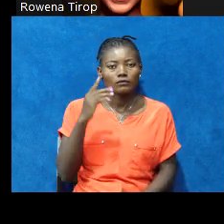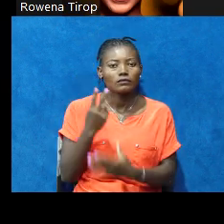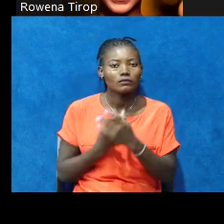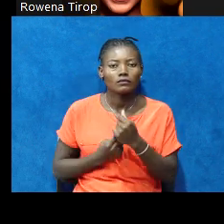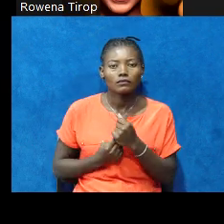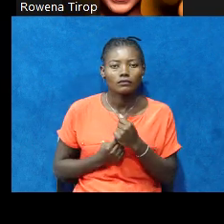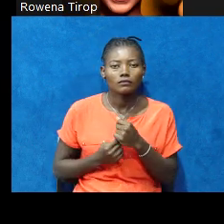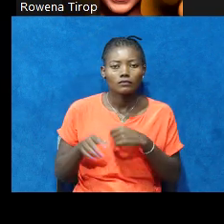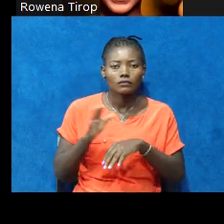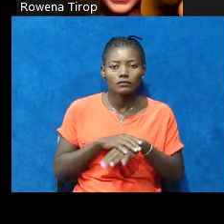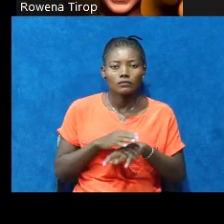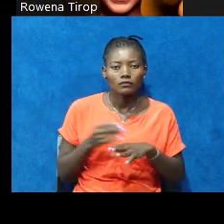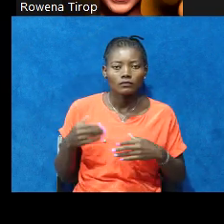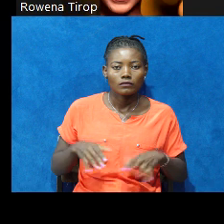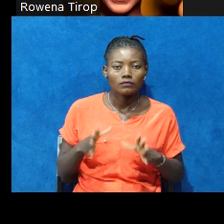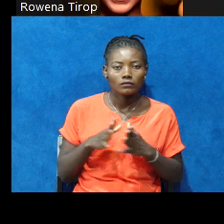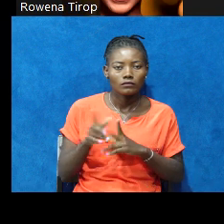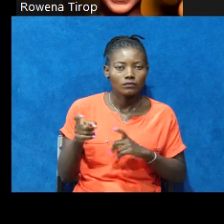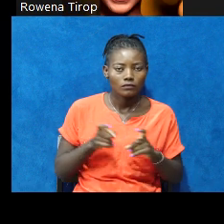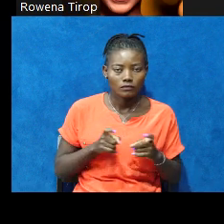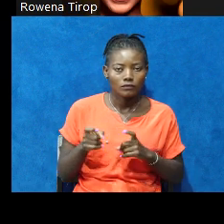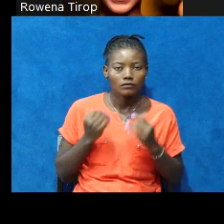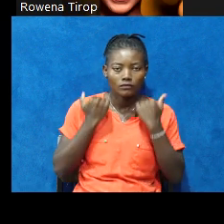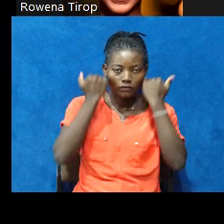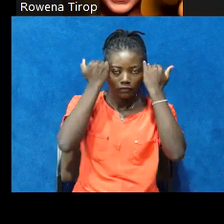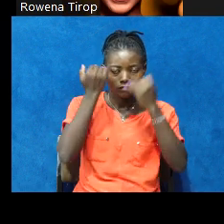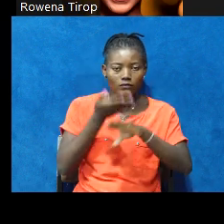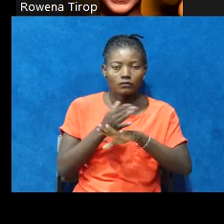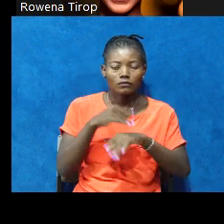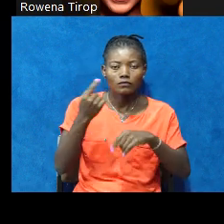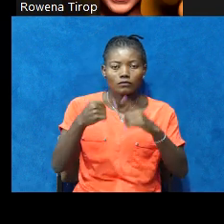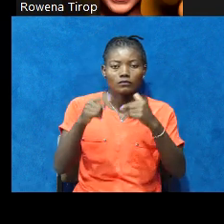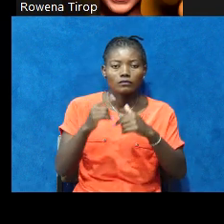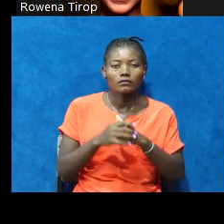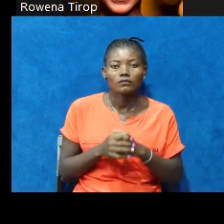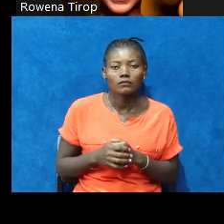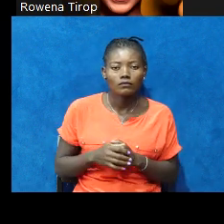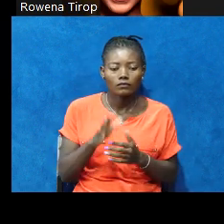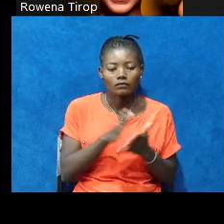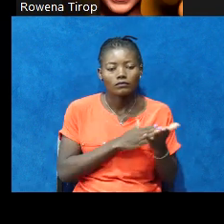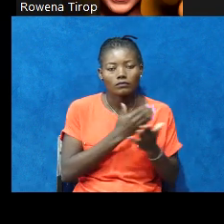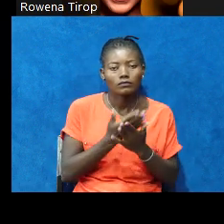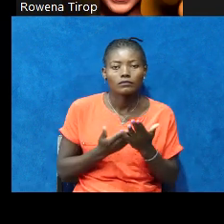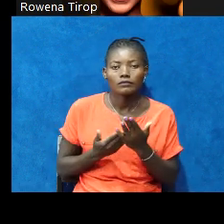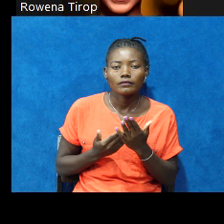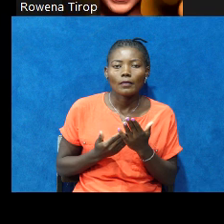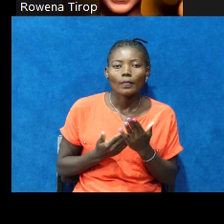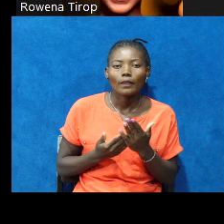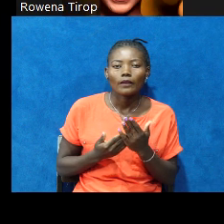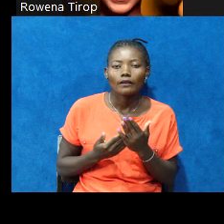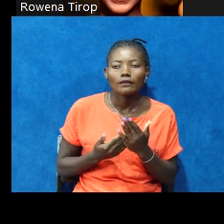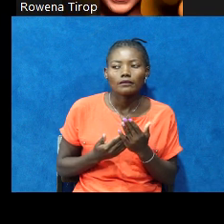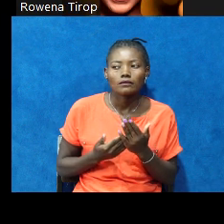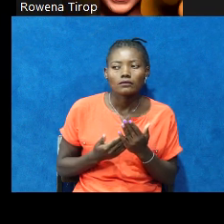both, a good way to manage stress before a game is the application of, you see,